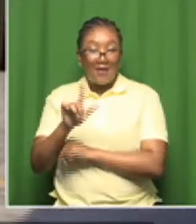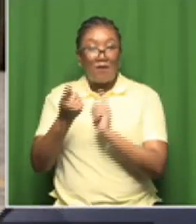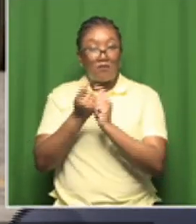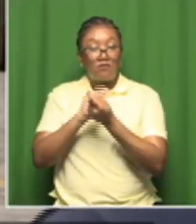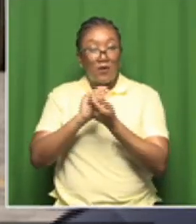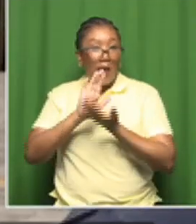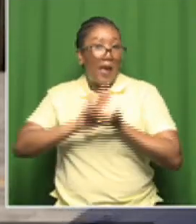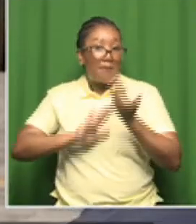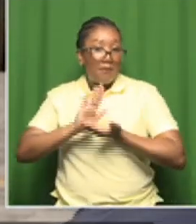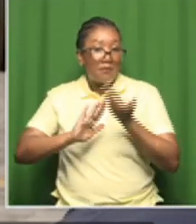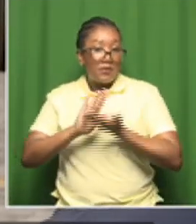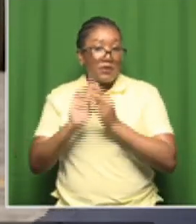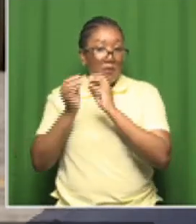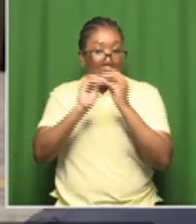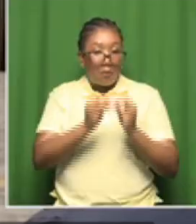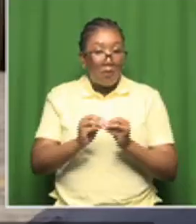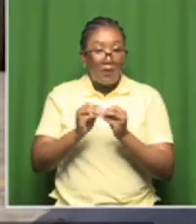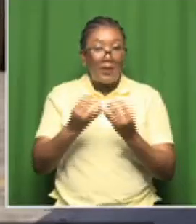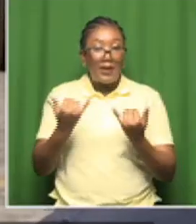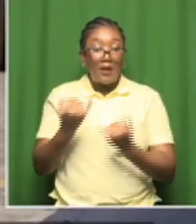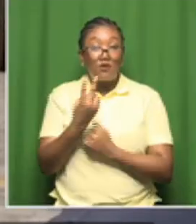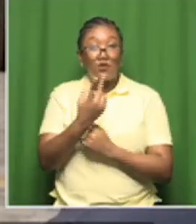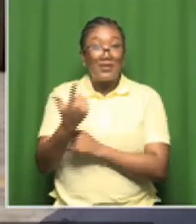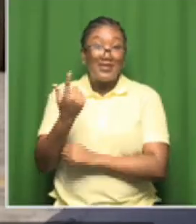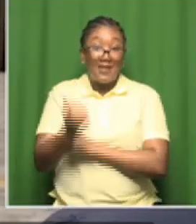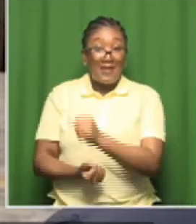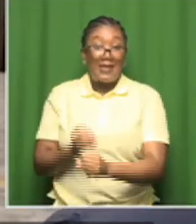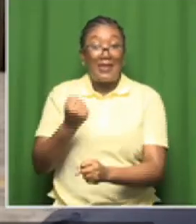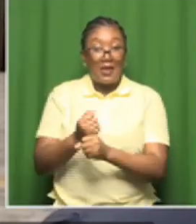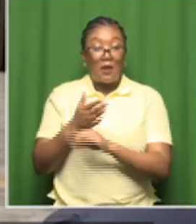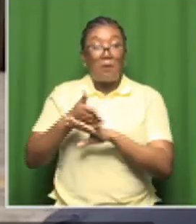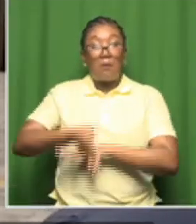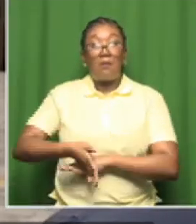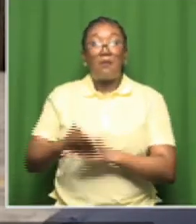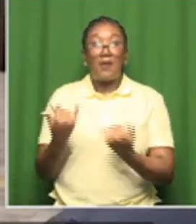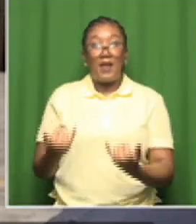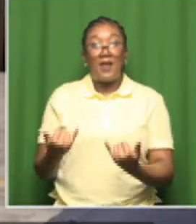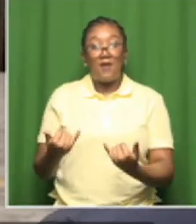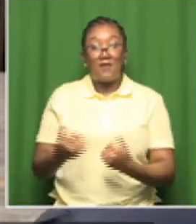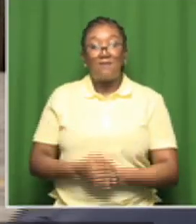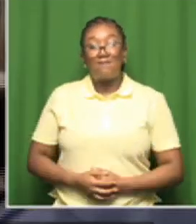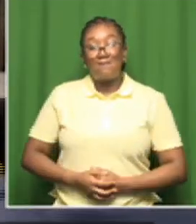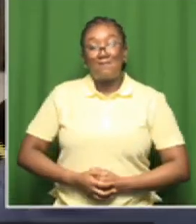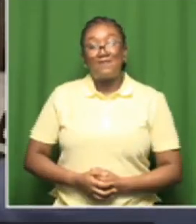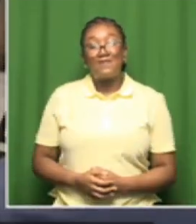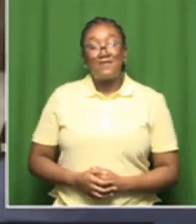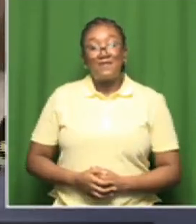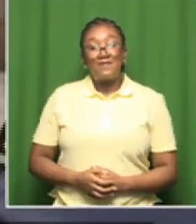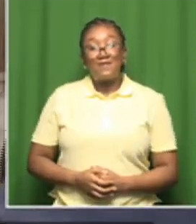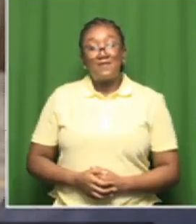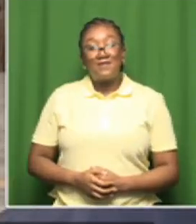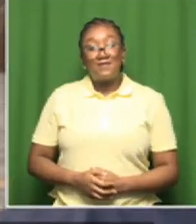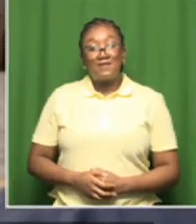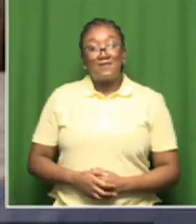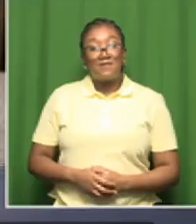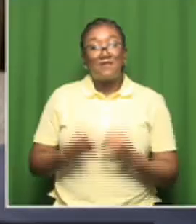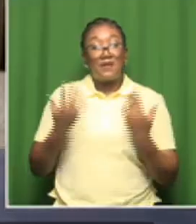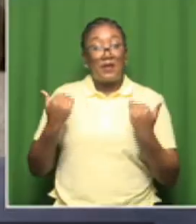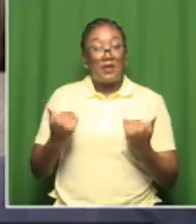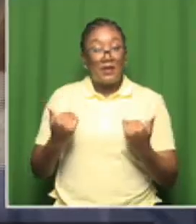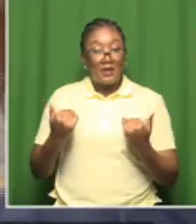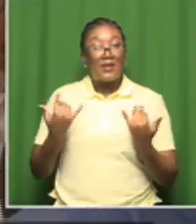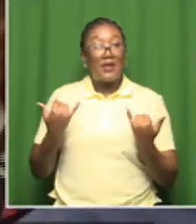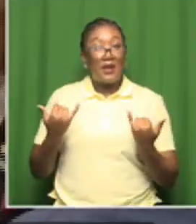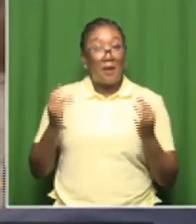and that one's been going for over 27 years. Yeah. And then you also had a major